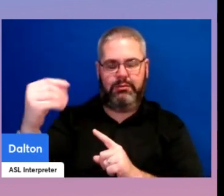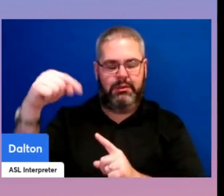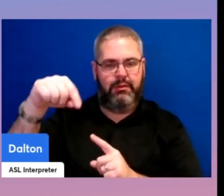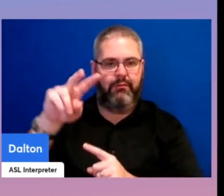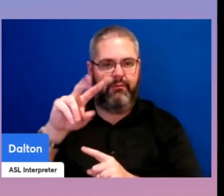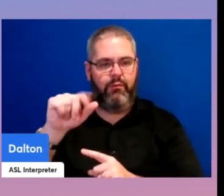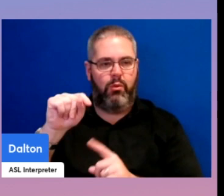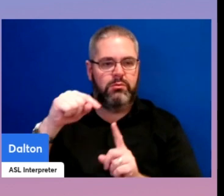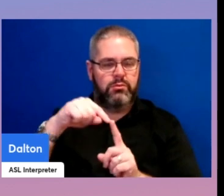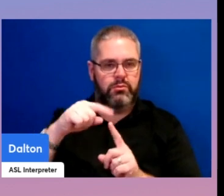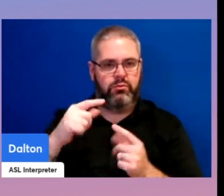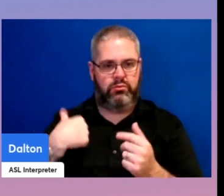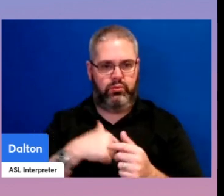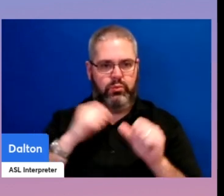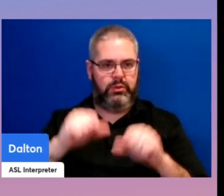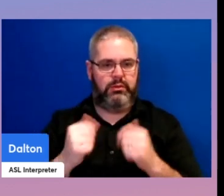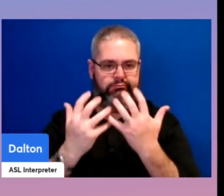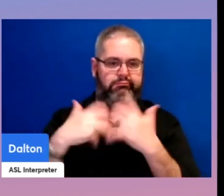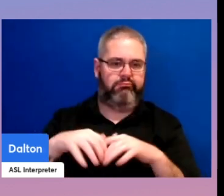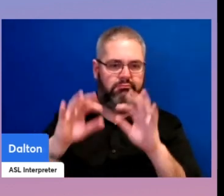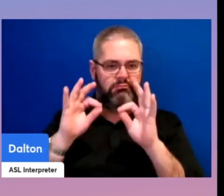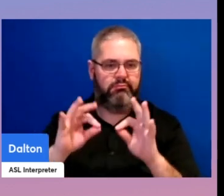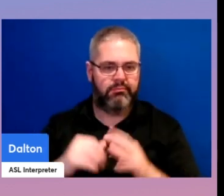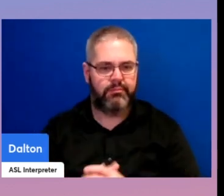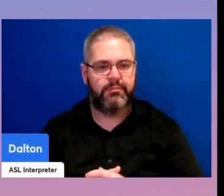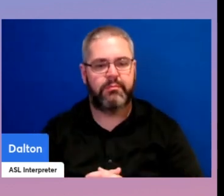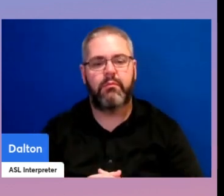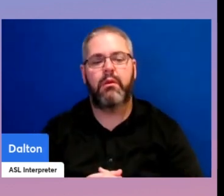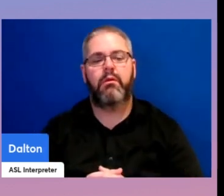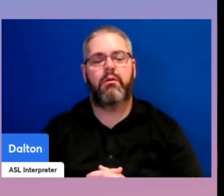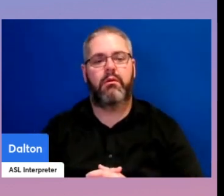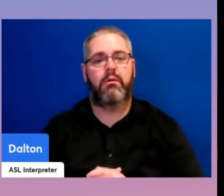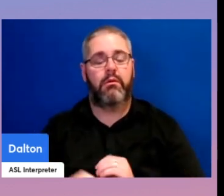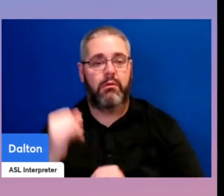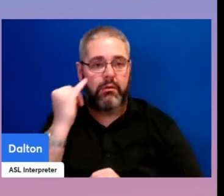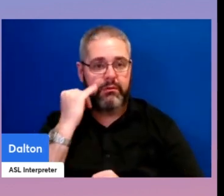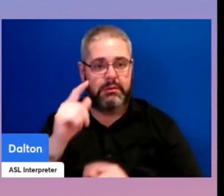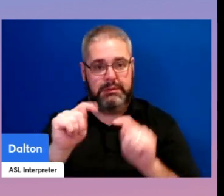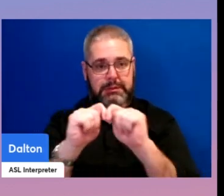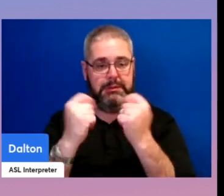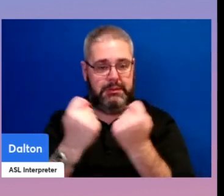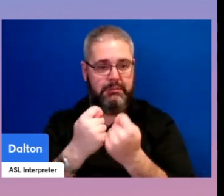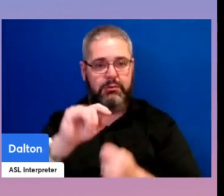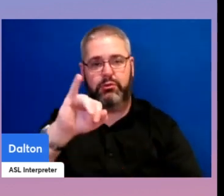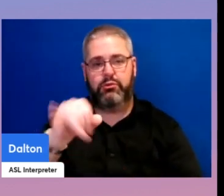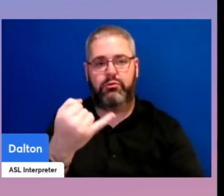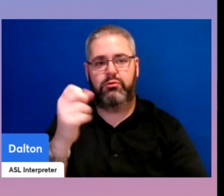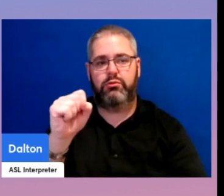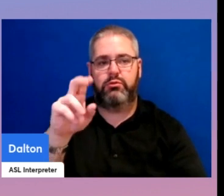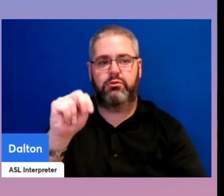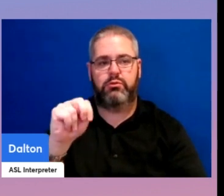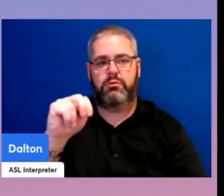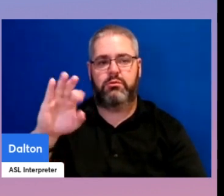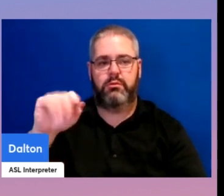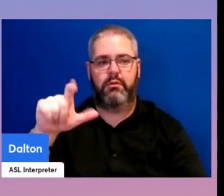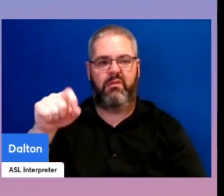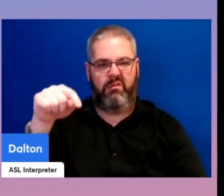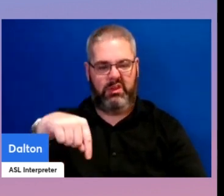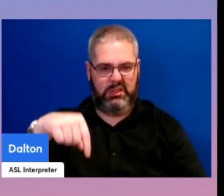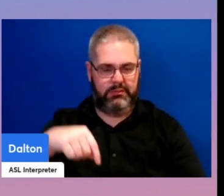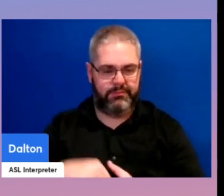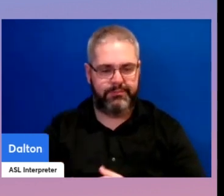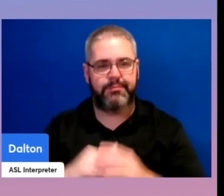to push the configurations. So we have got the key, the JSON file for the service account. Let's look